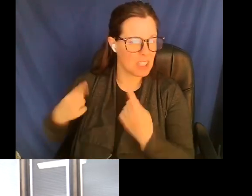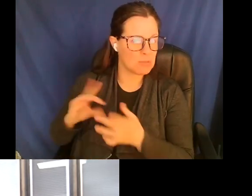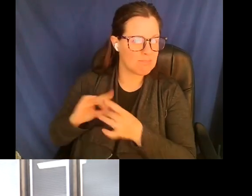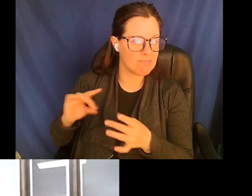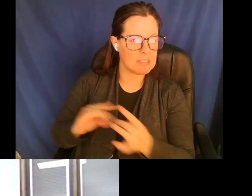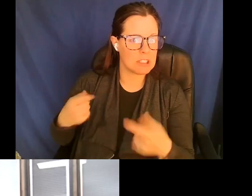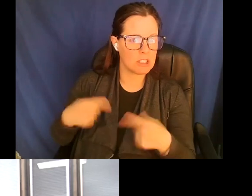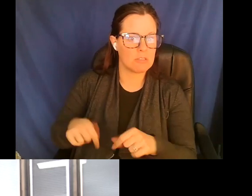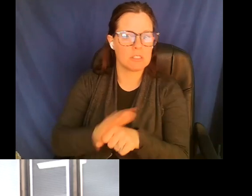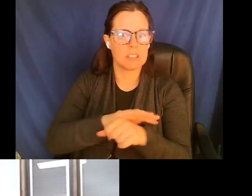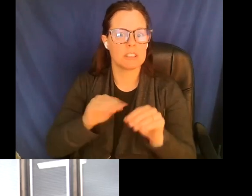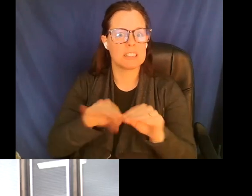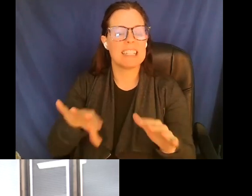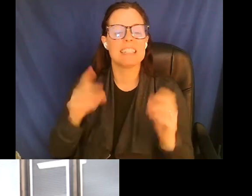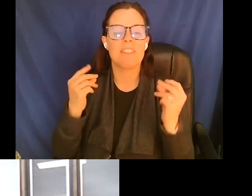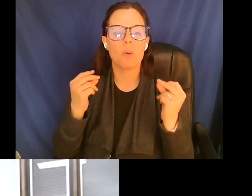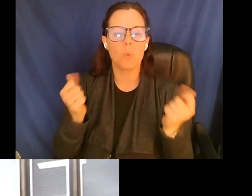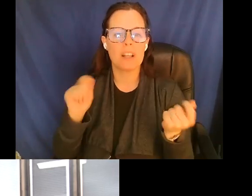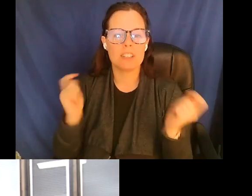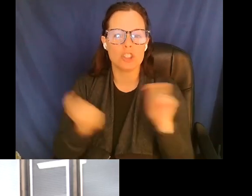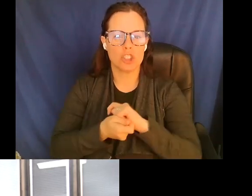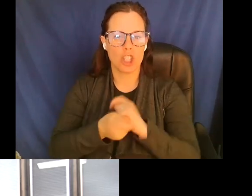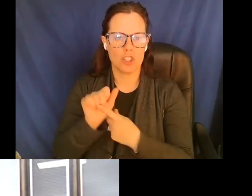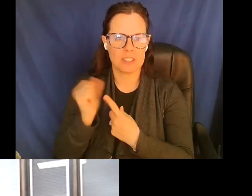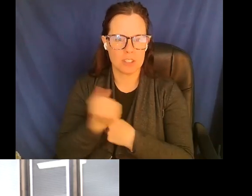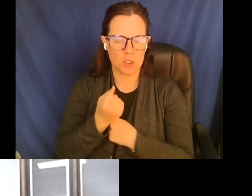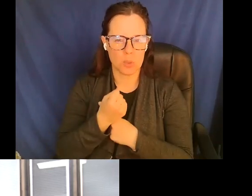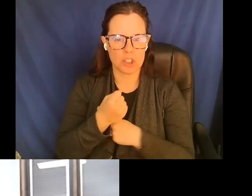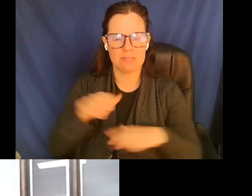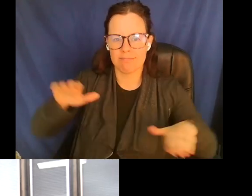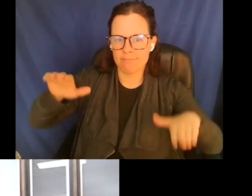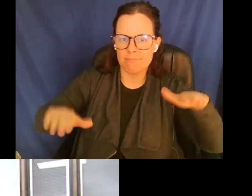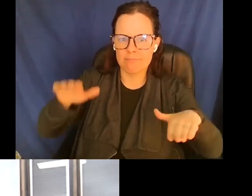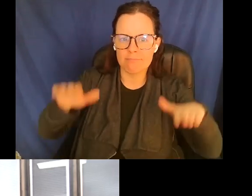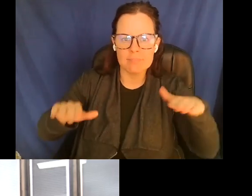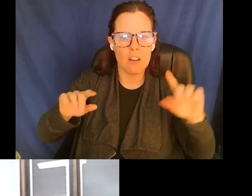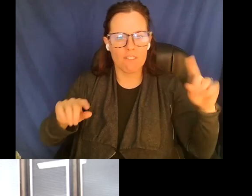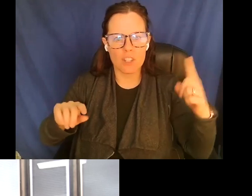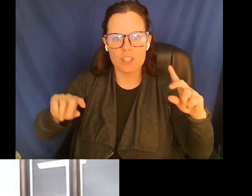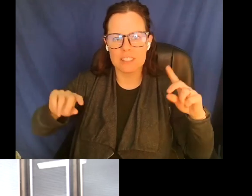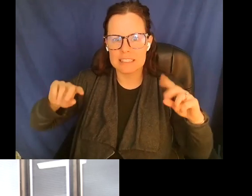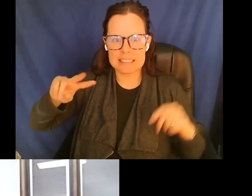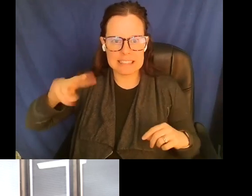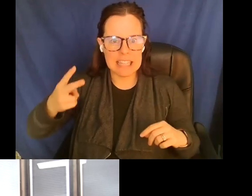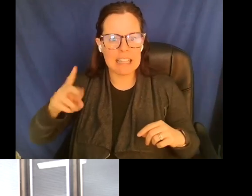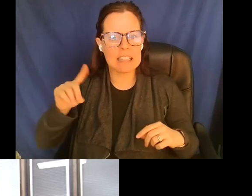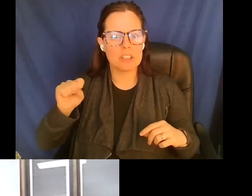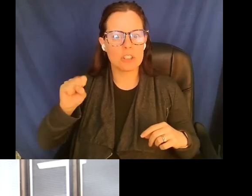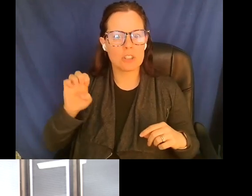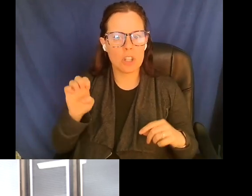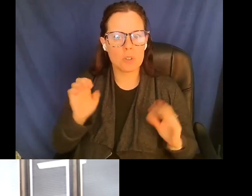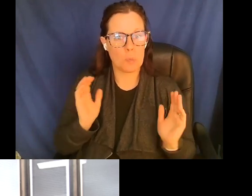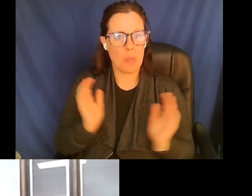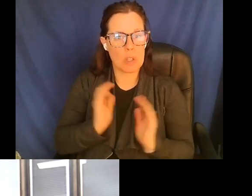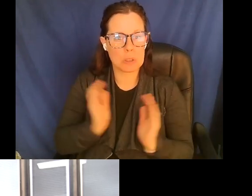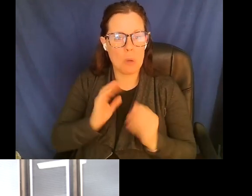are in a quickly evolving situation. We are balancing the first and second doses with the small amount of vaccine coming